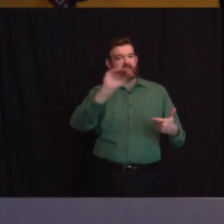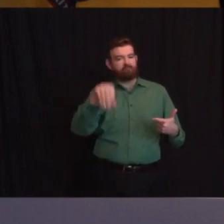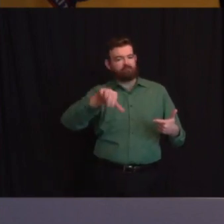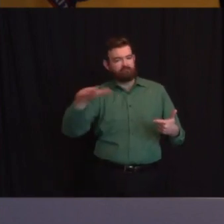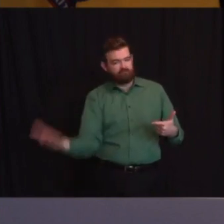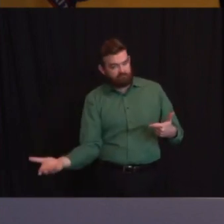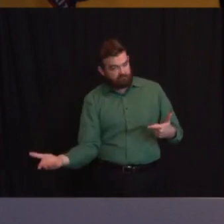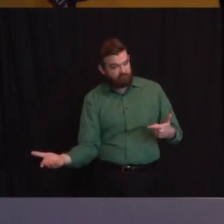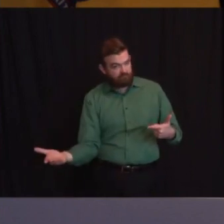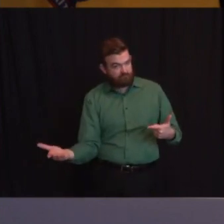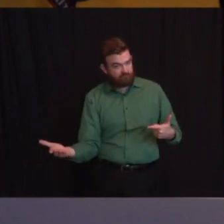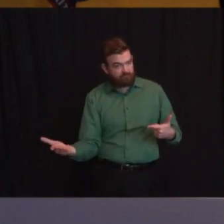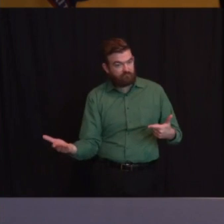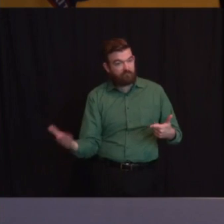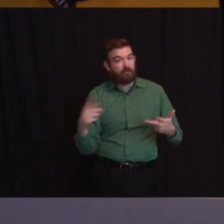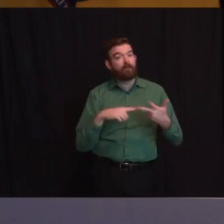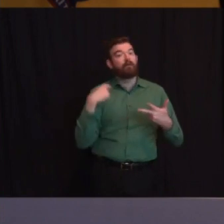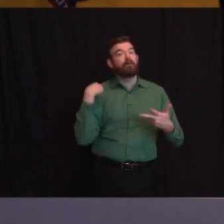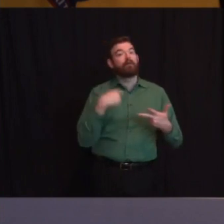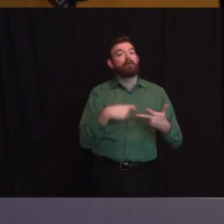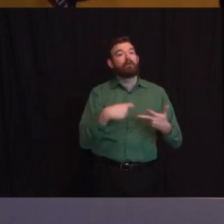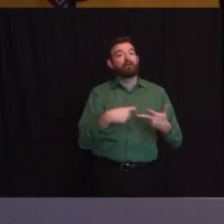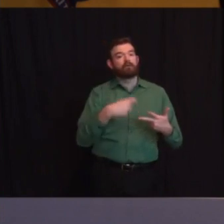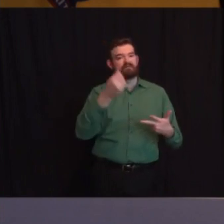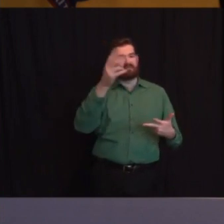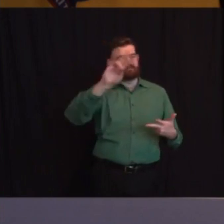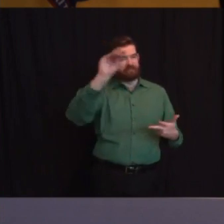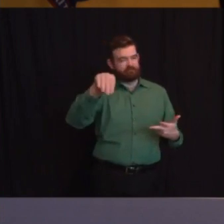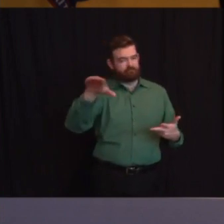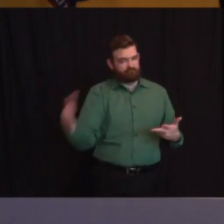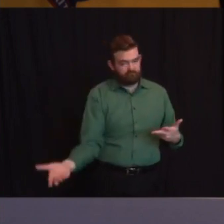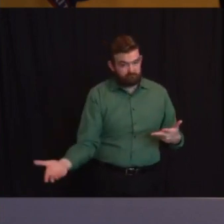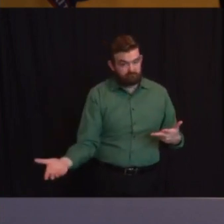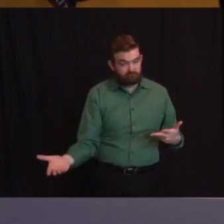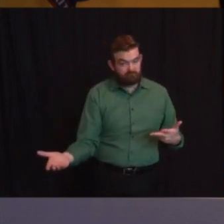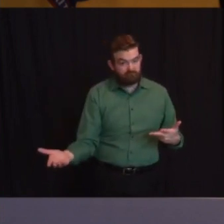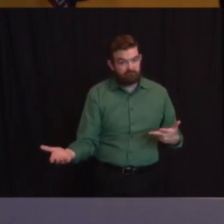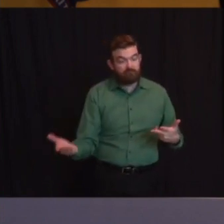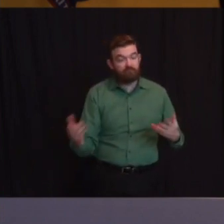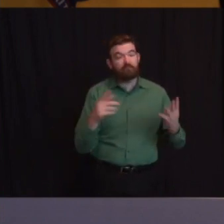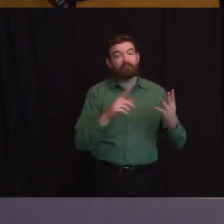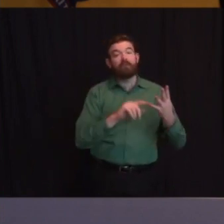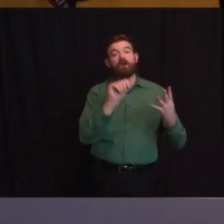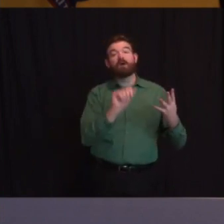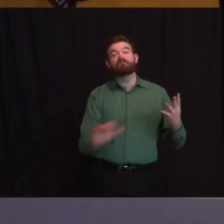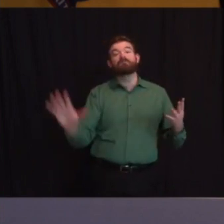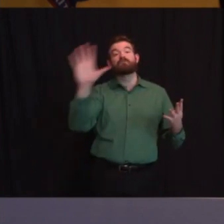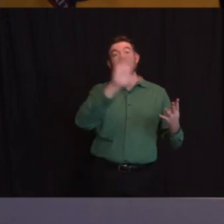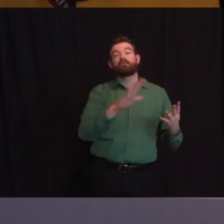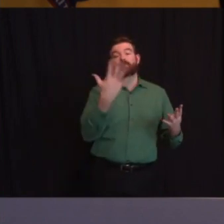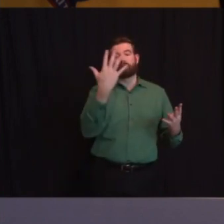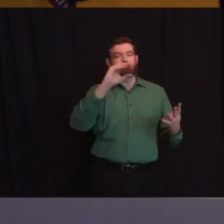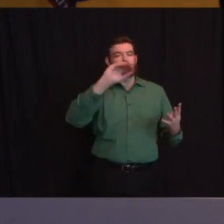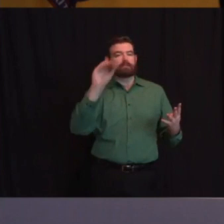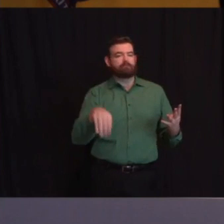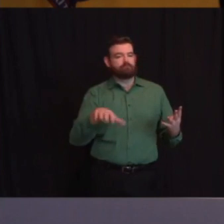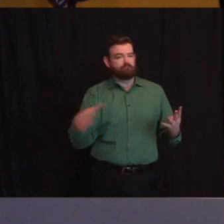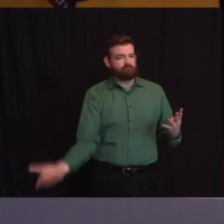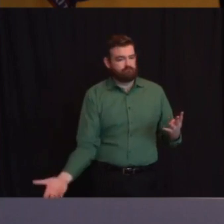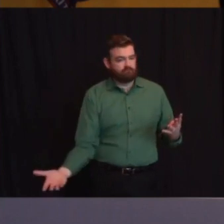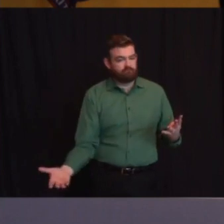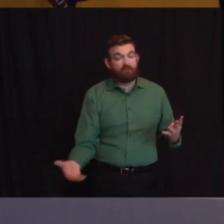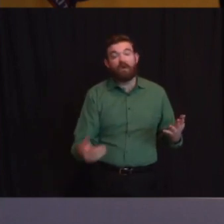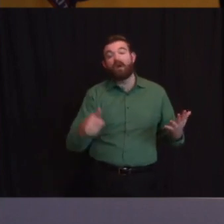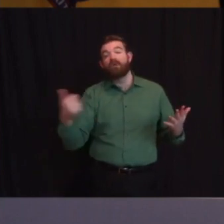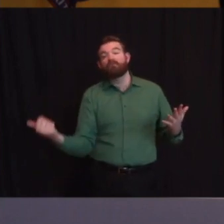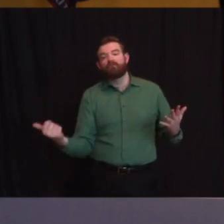19.6%, Hispanic, 17.2%, Asian, 5.3%, and other,